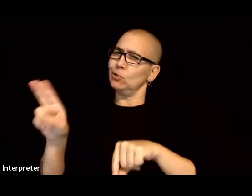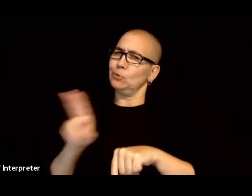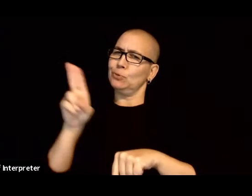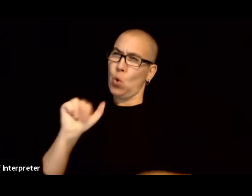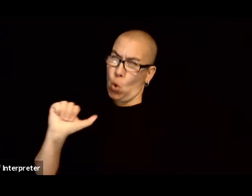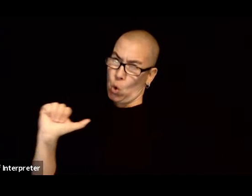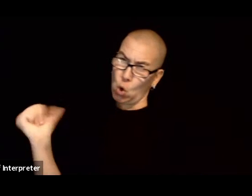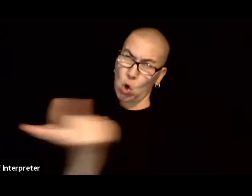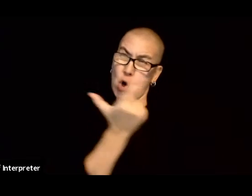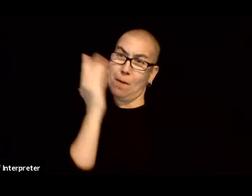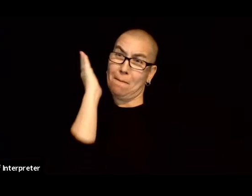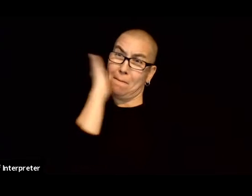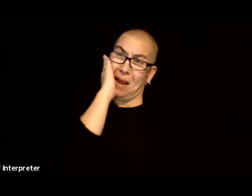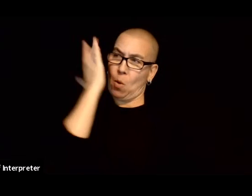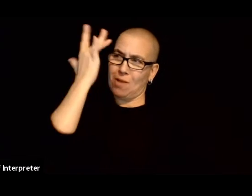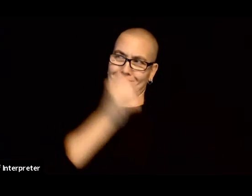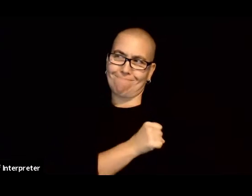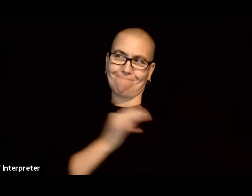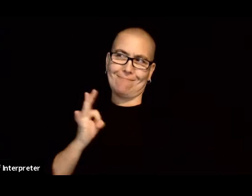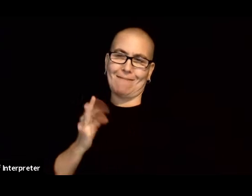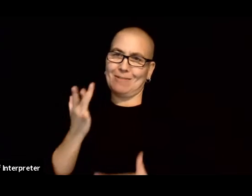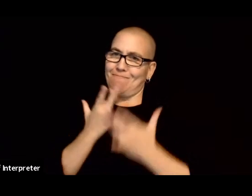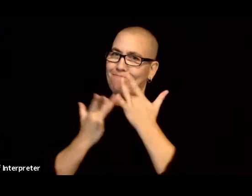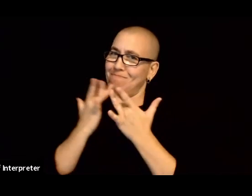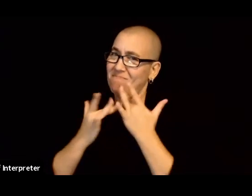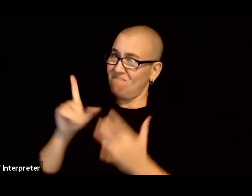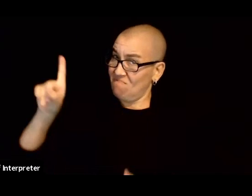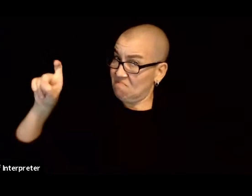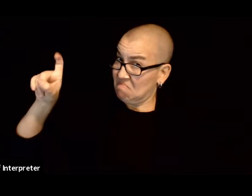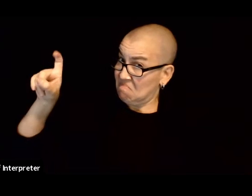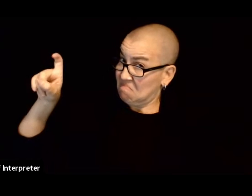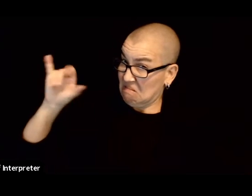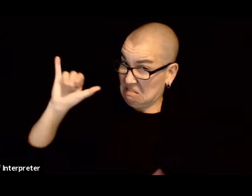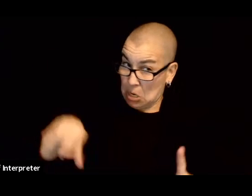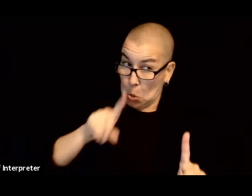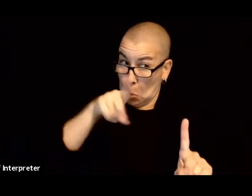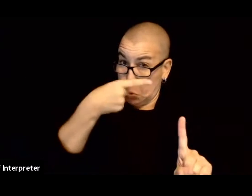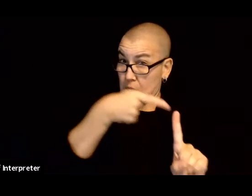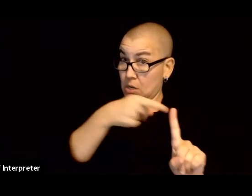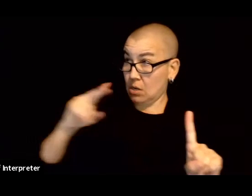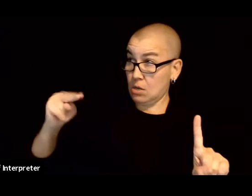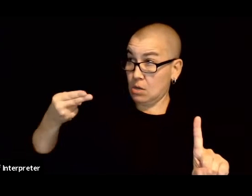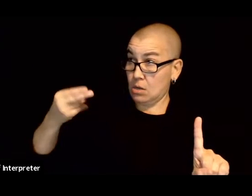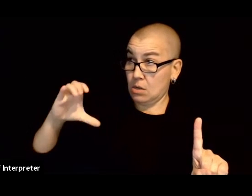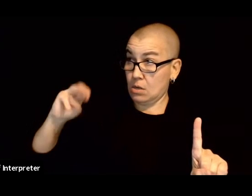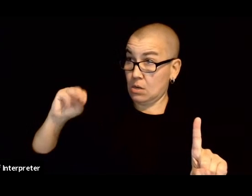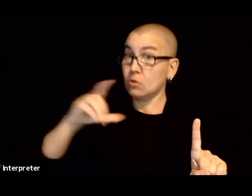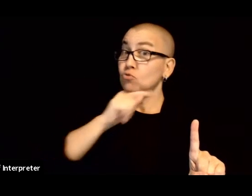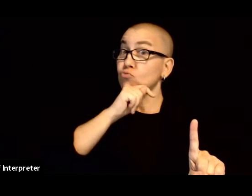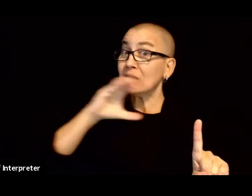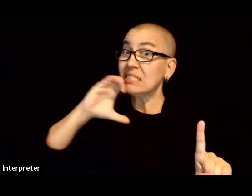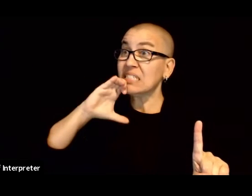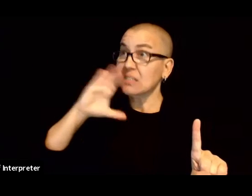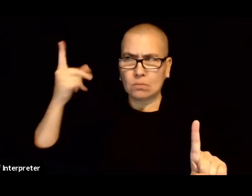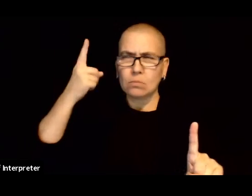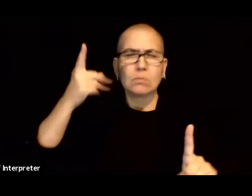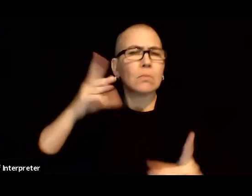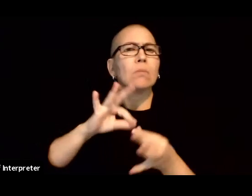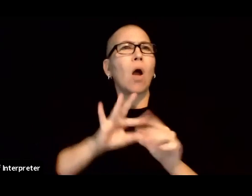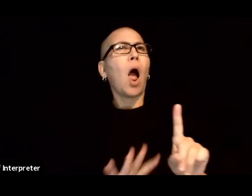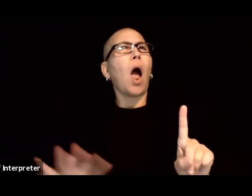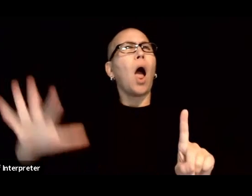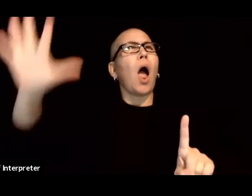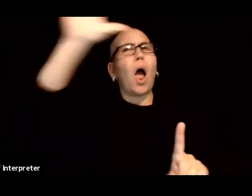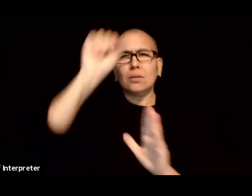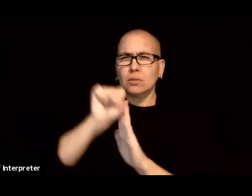how widespread that may have been across the state so far. Are you seeing that happen more often right now? And are